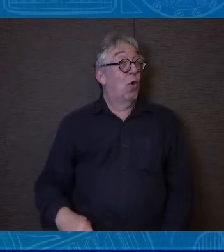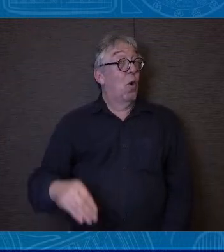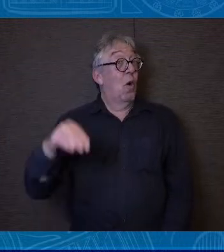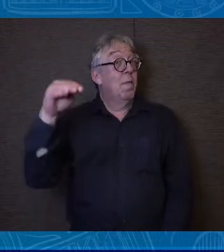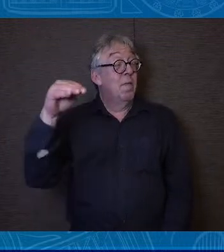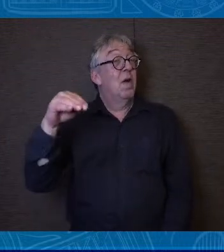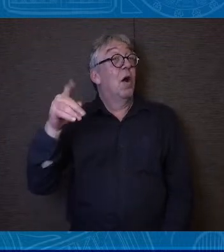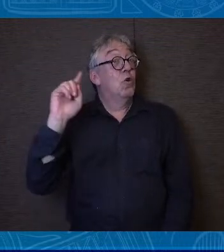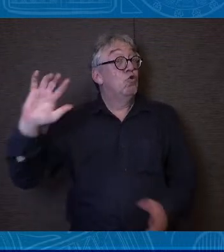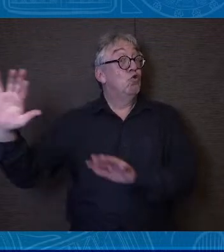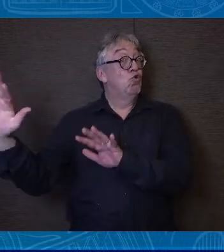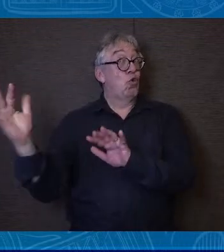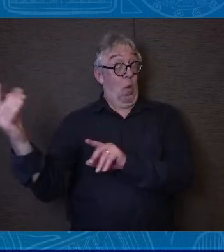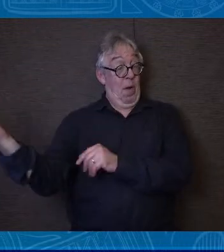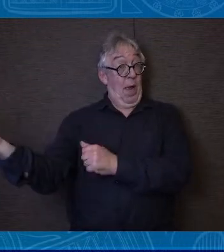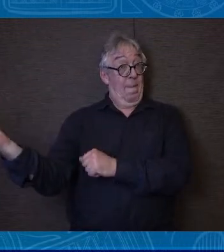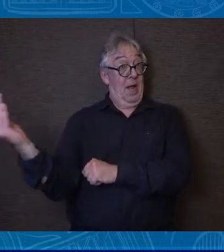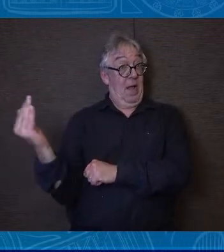siren